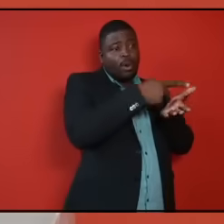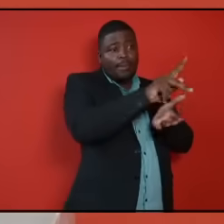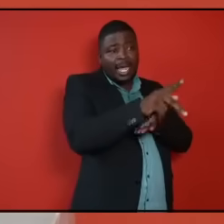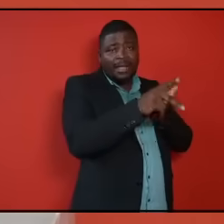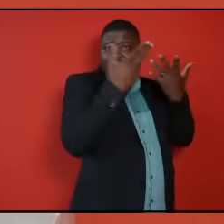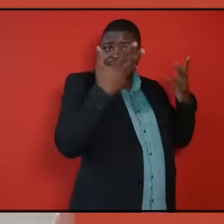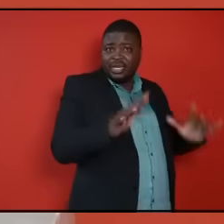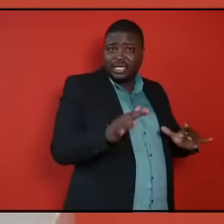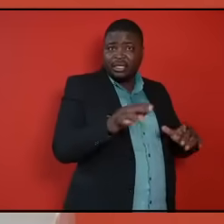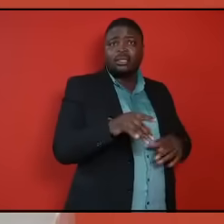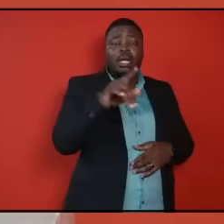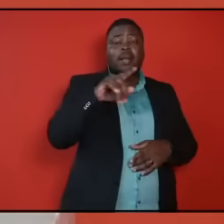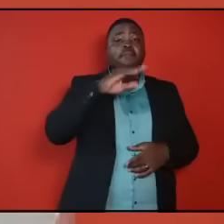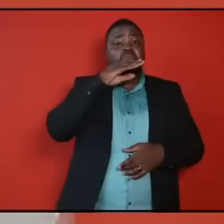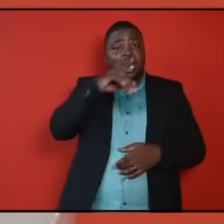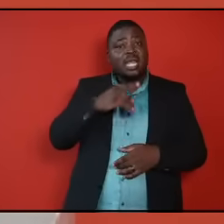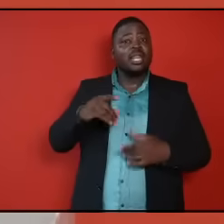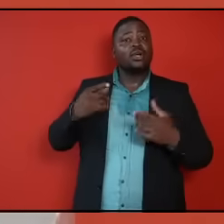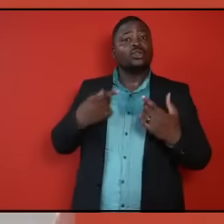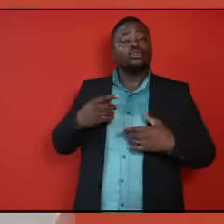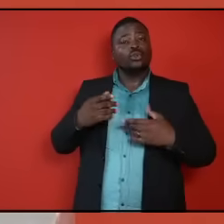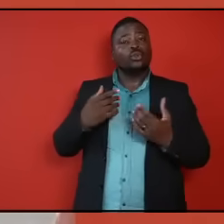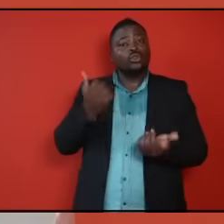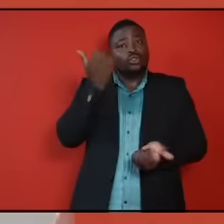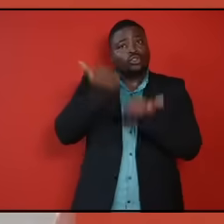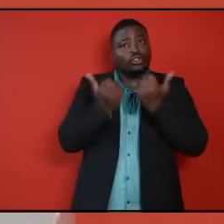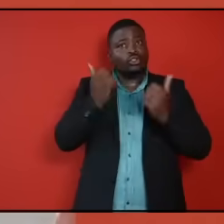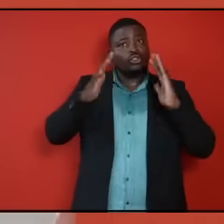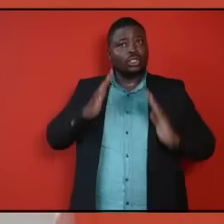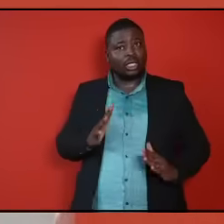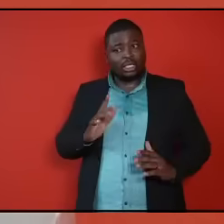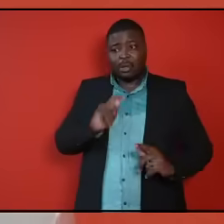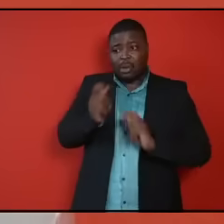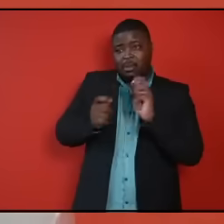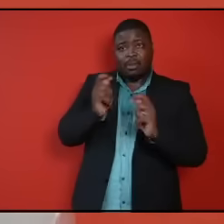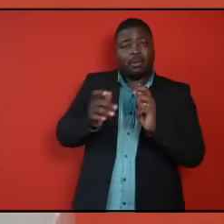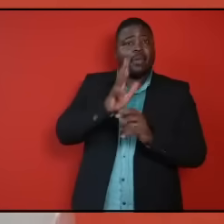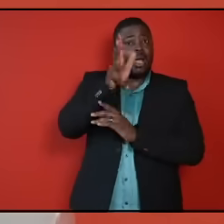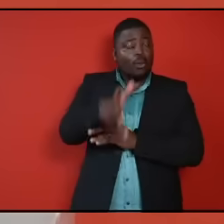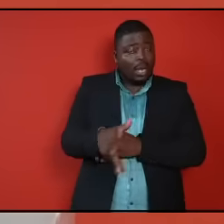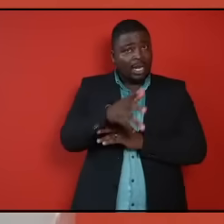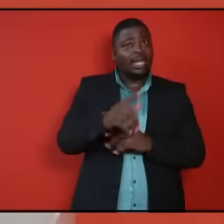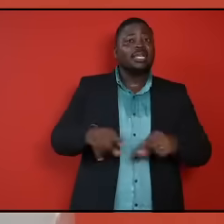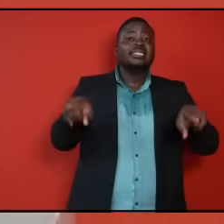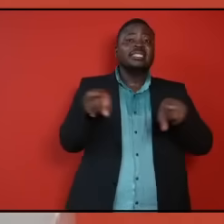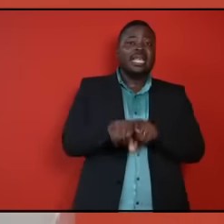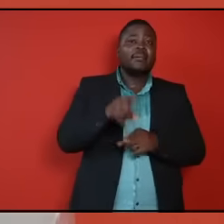when they retire with those packages, especially the Chief Justice.